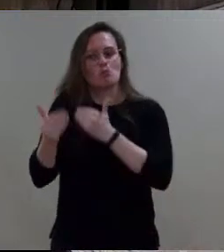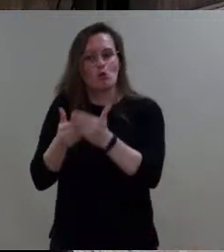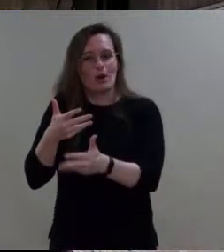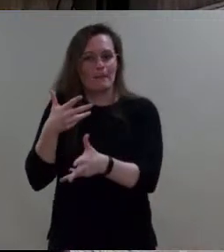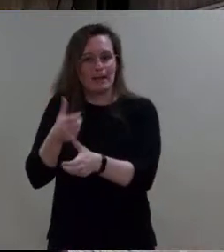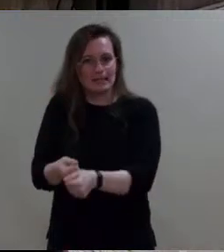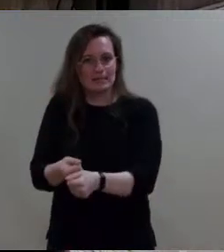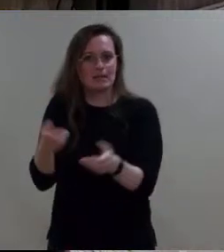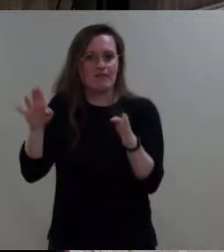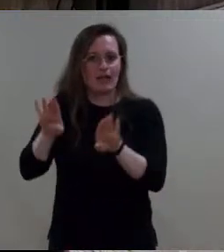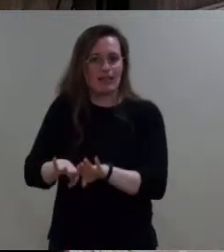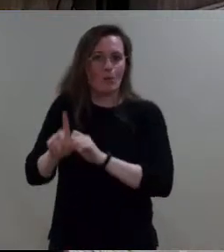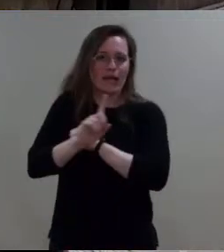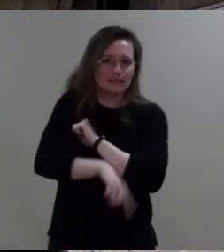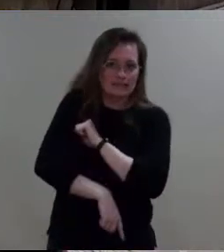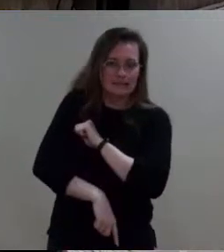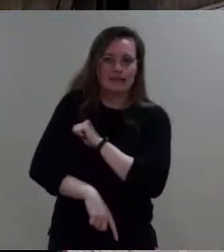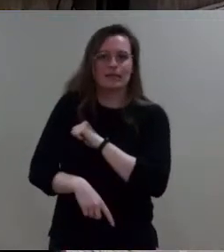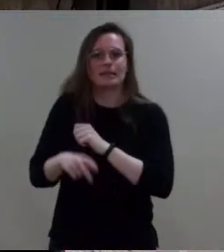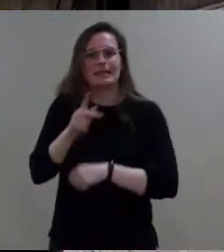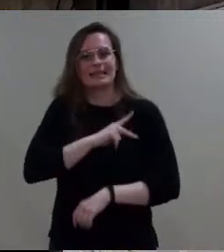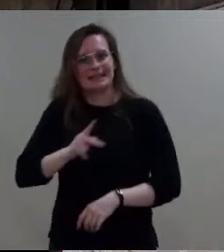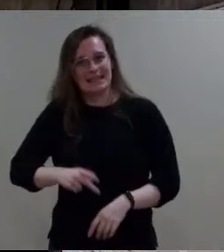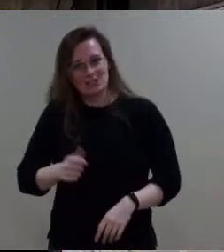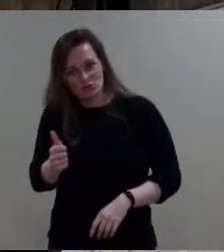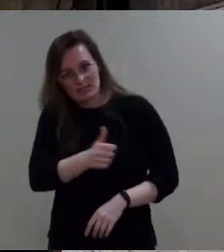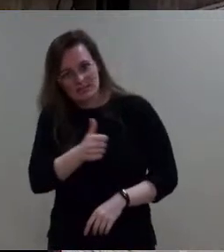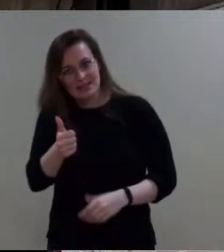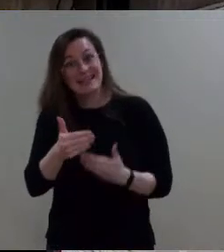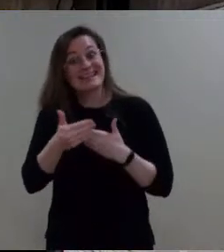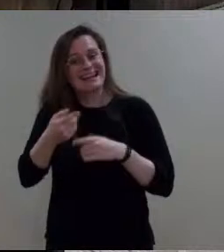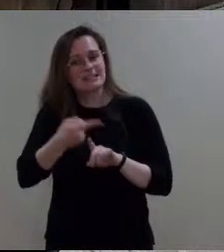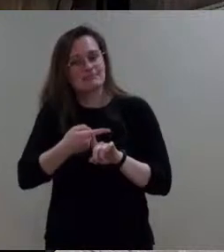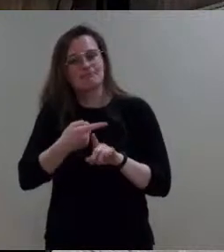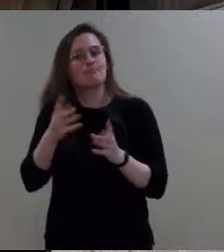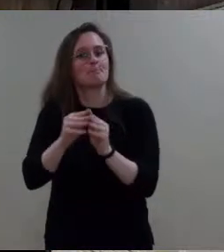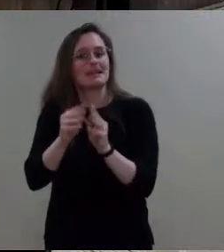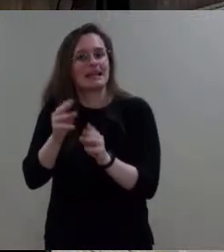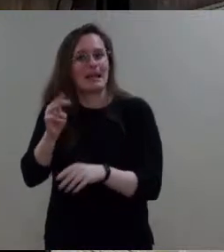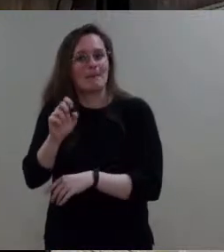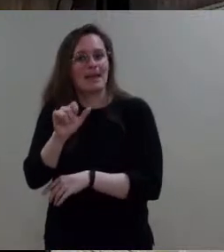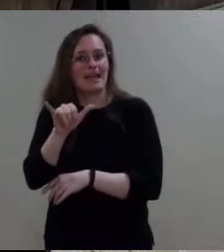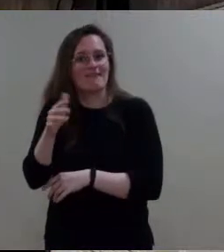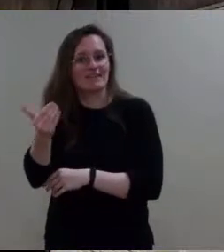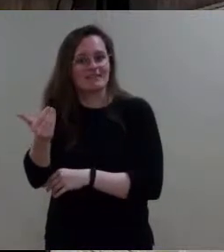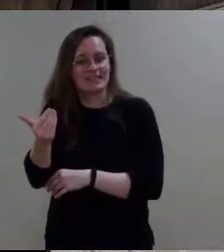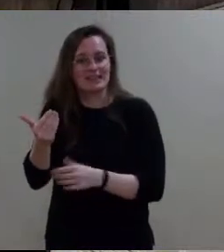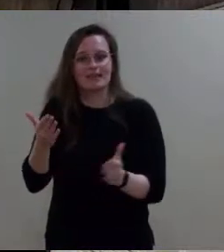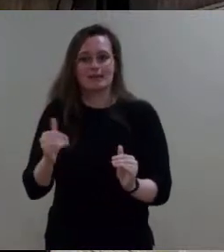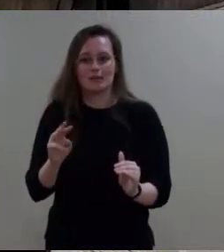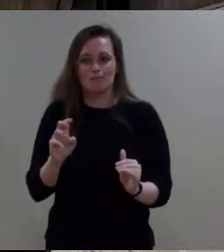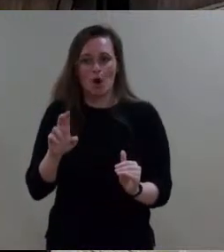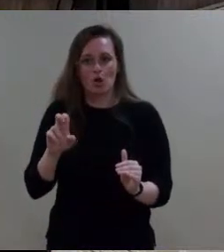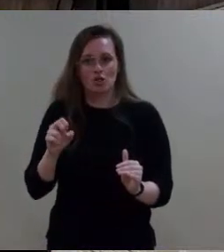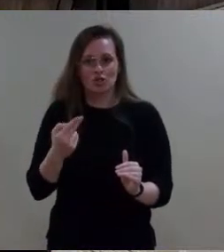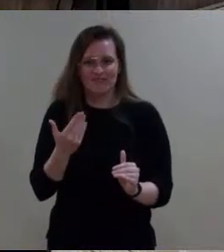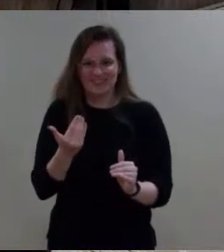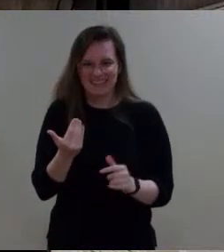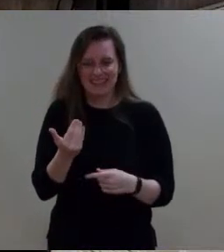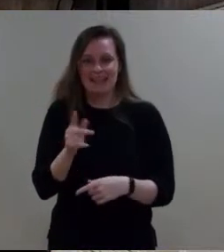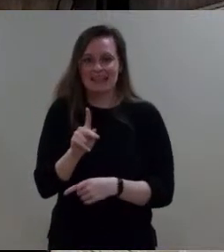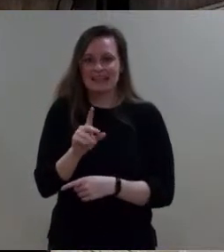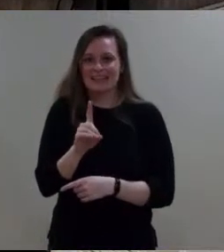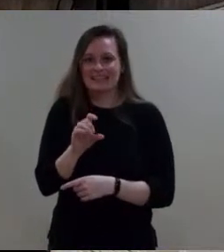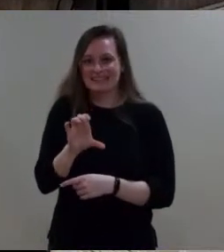Waste, King's Transit, and the next meeting is May 15th. March 21st was a KBC mingle of